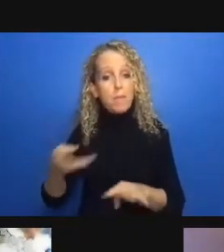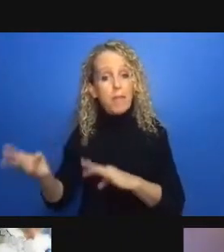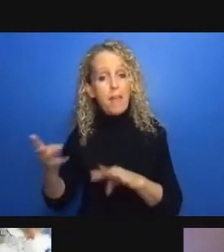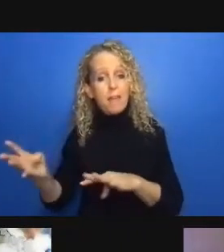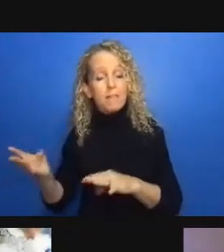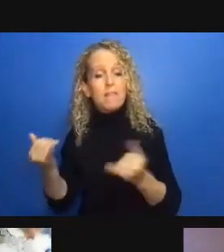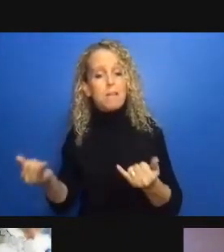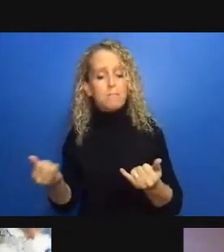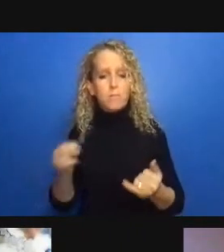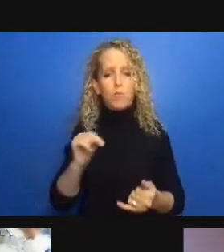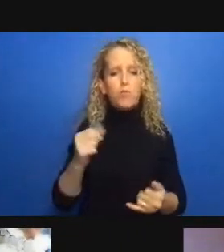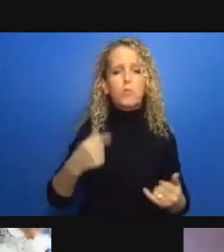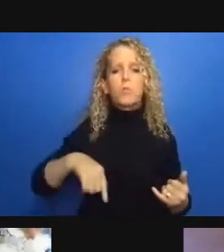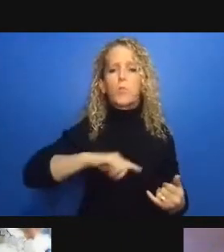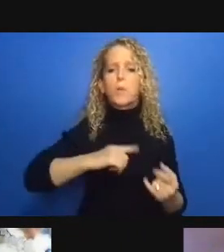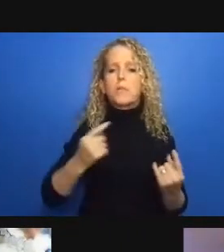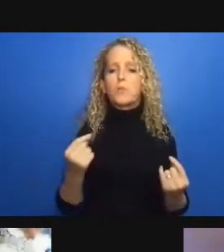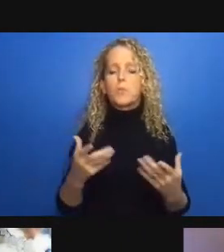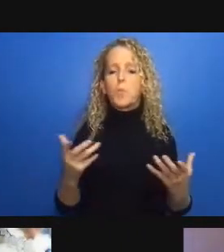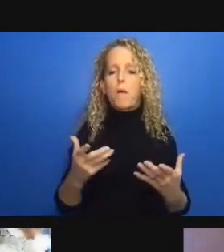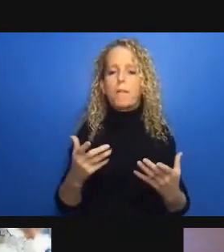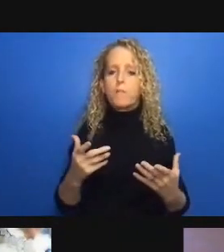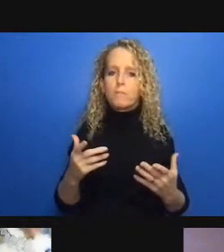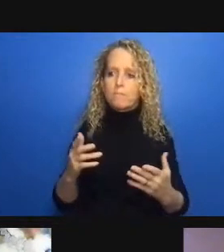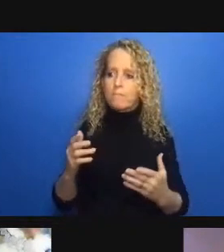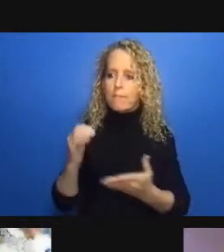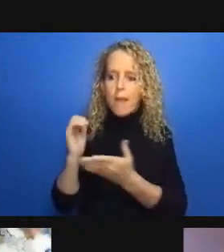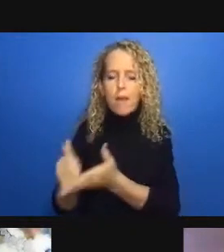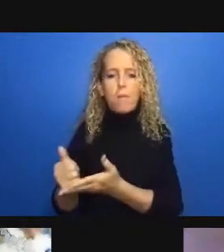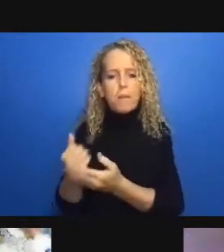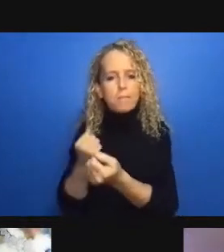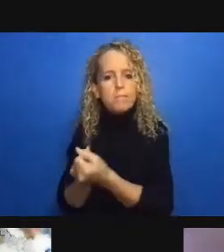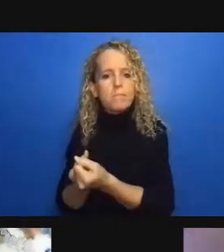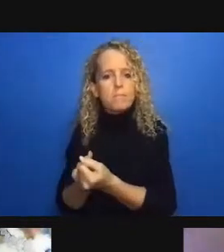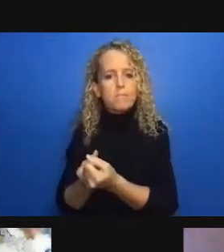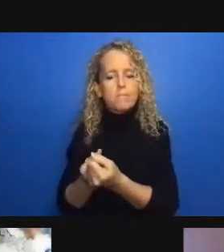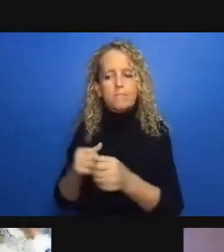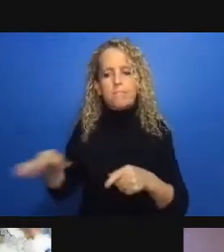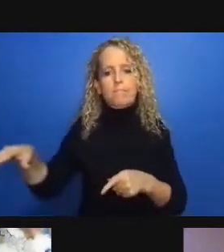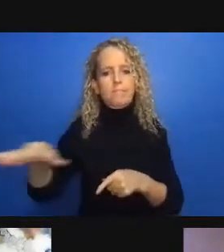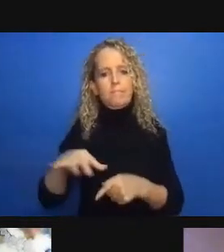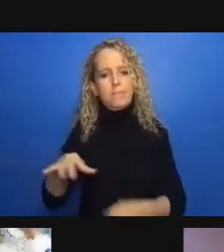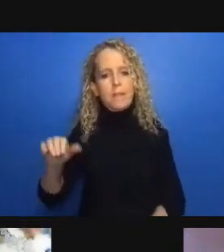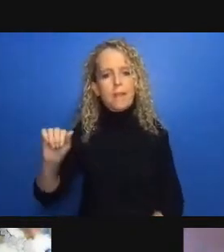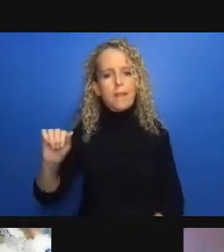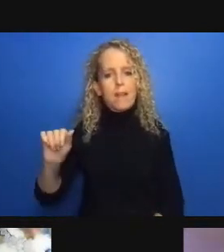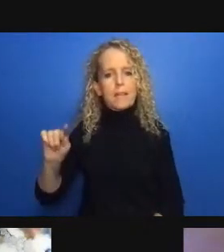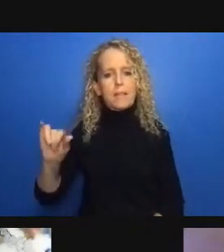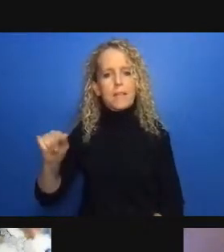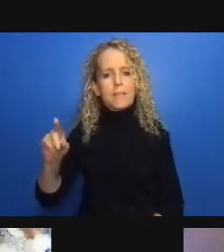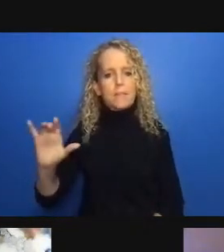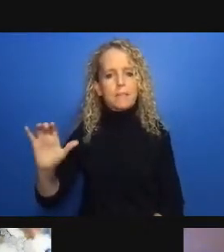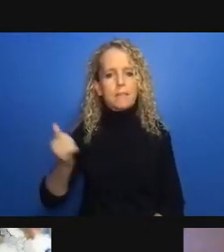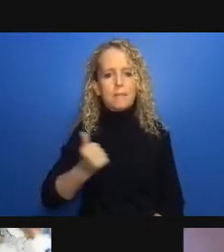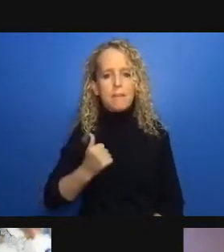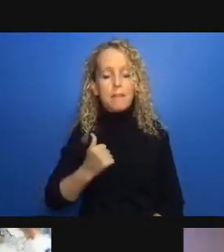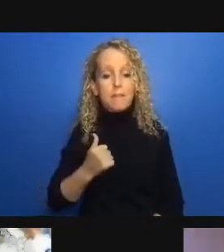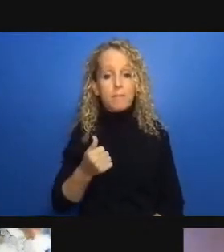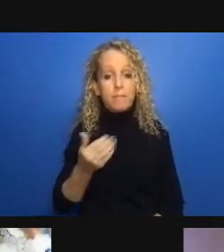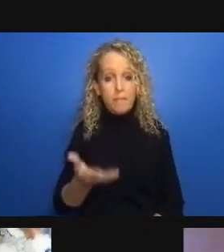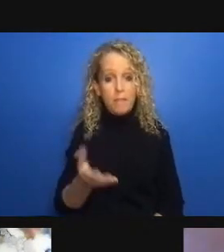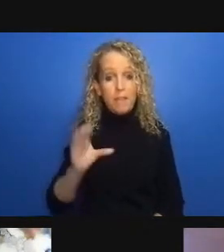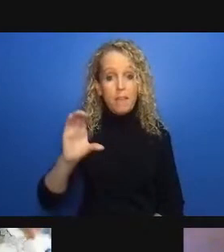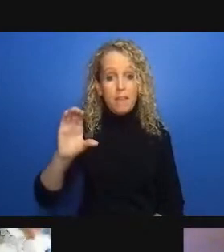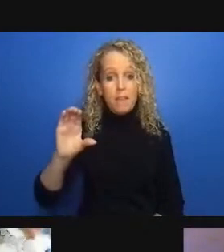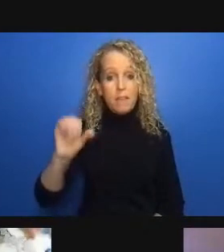can we do that can help our neighbors get in this game as well? Carolyn, I don't know if you have something more specific to add to that, but